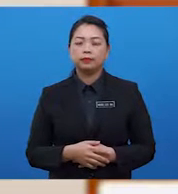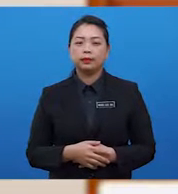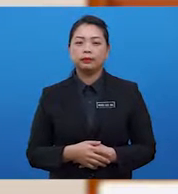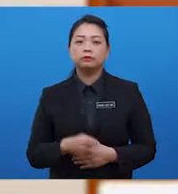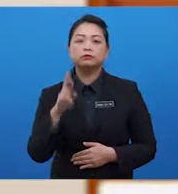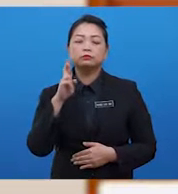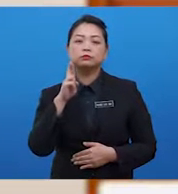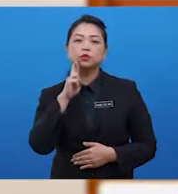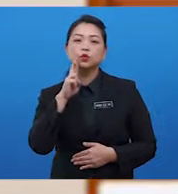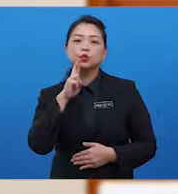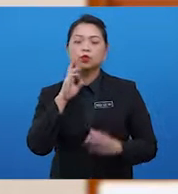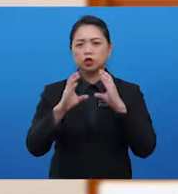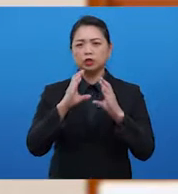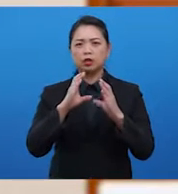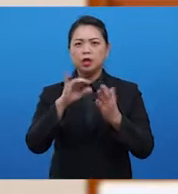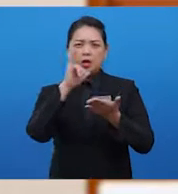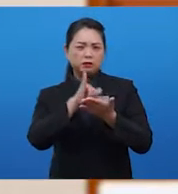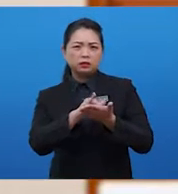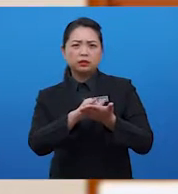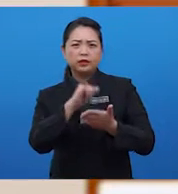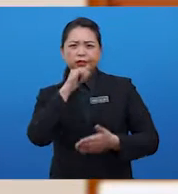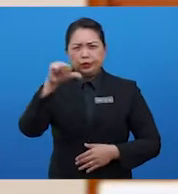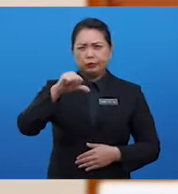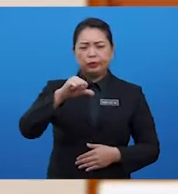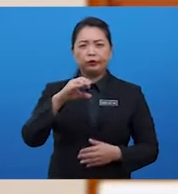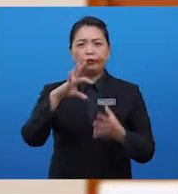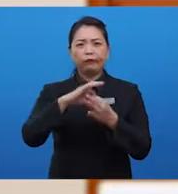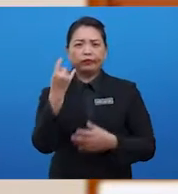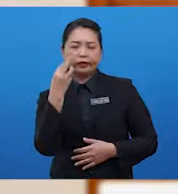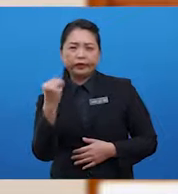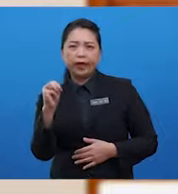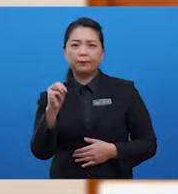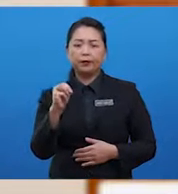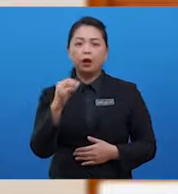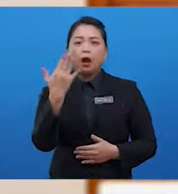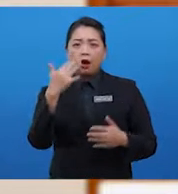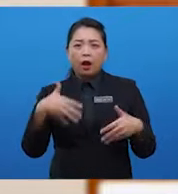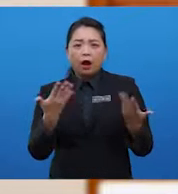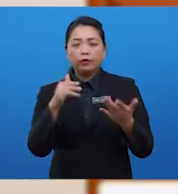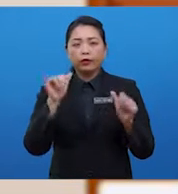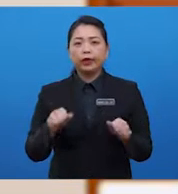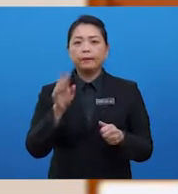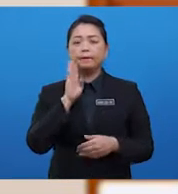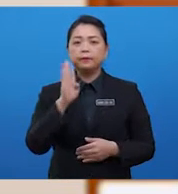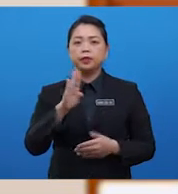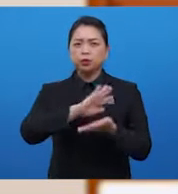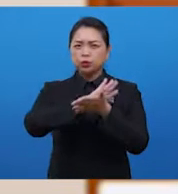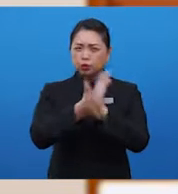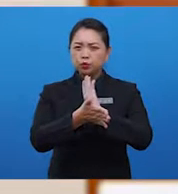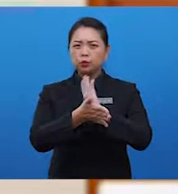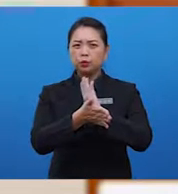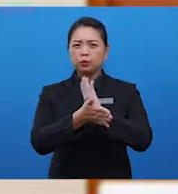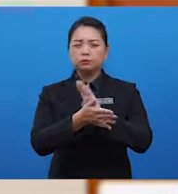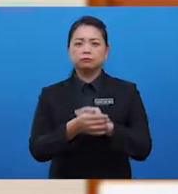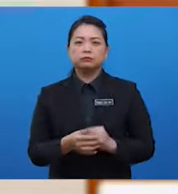Ross said, "That is so terrible of them. How can they be so mean? Did you report to your class